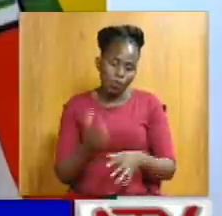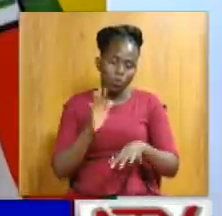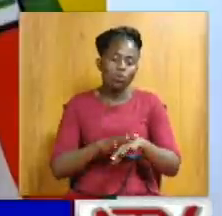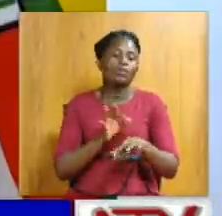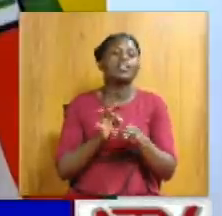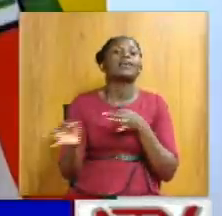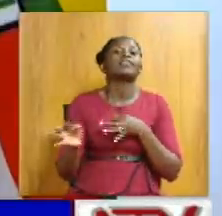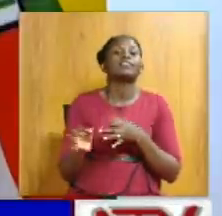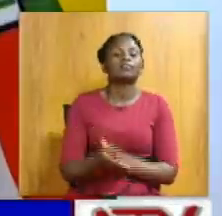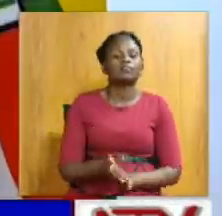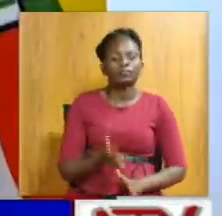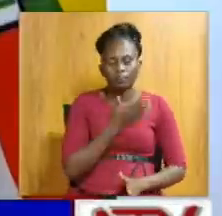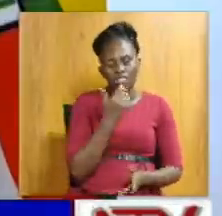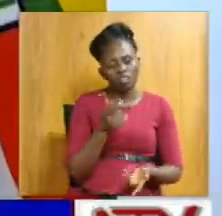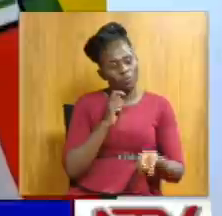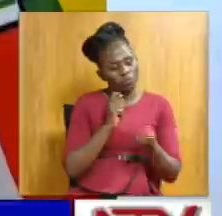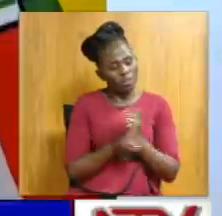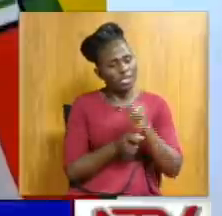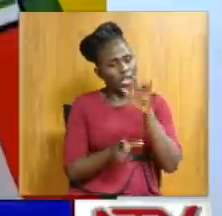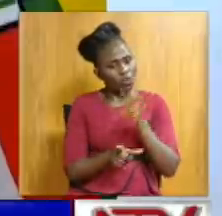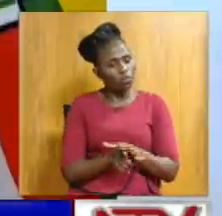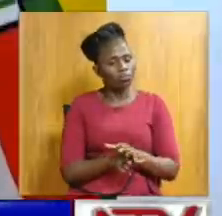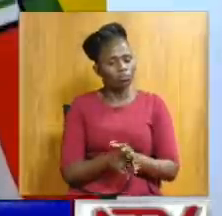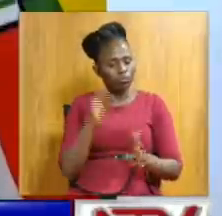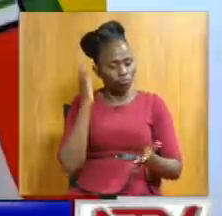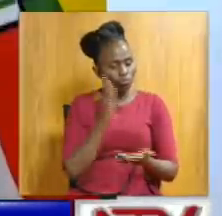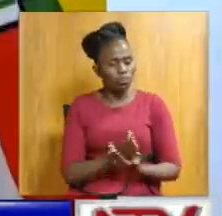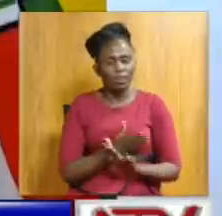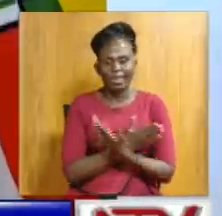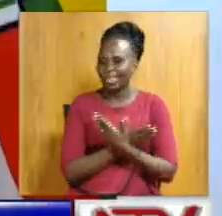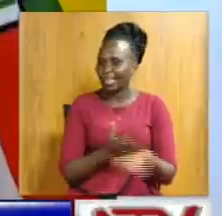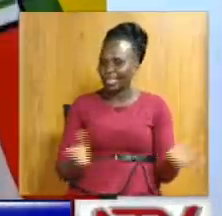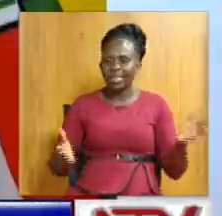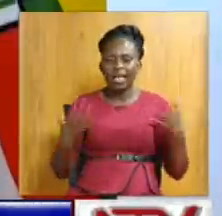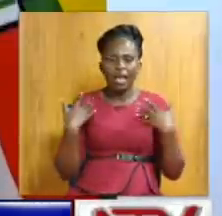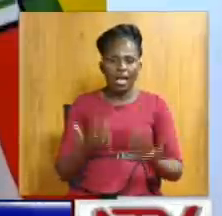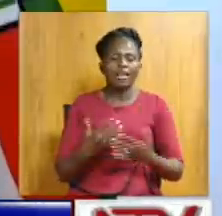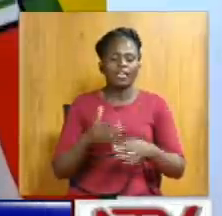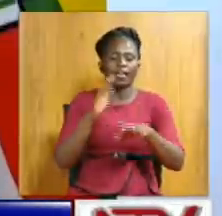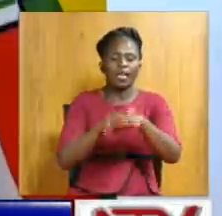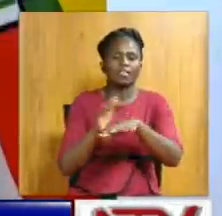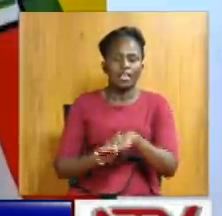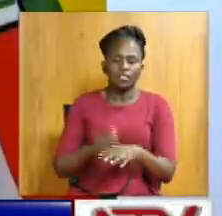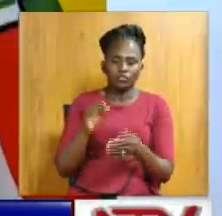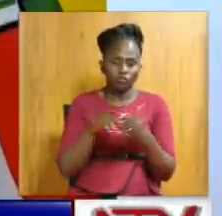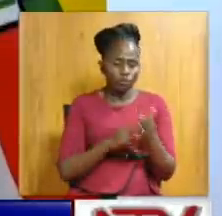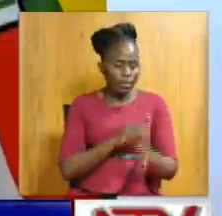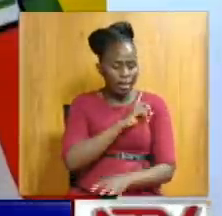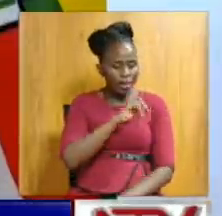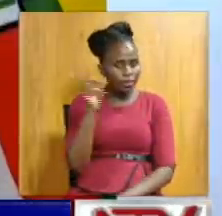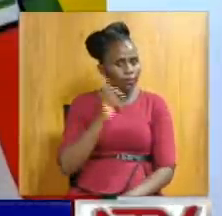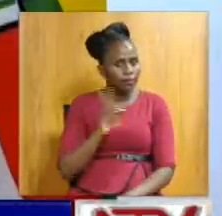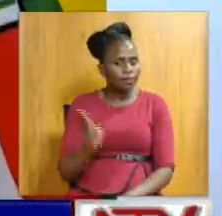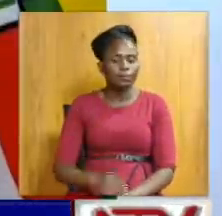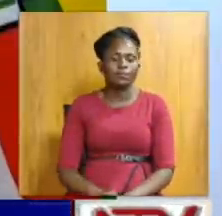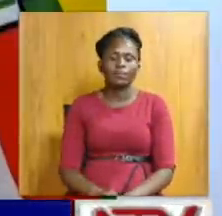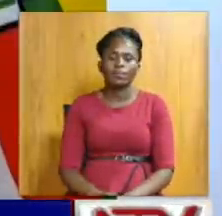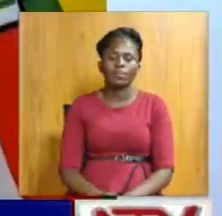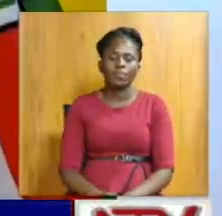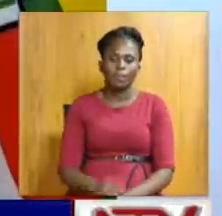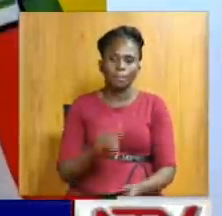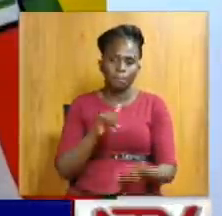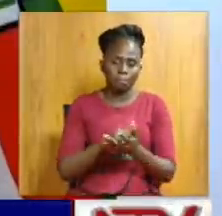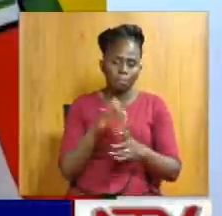law to stop all non-electronic voting. That is what Democrats should